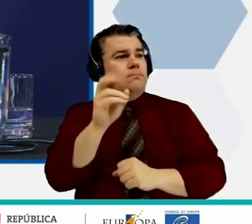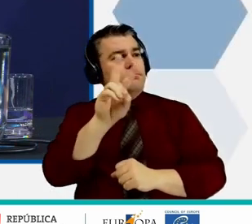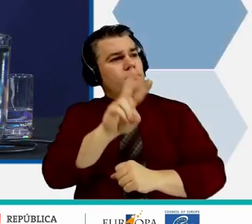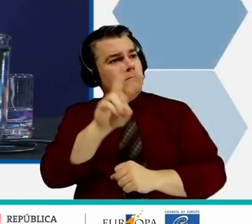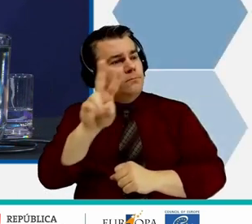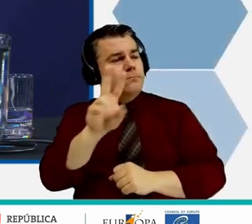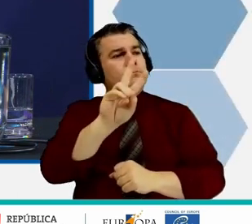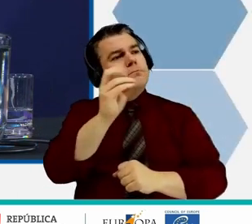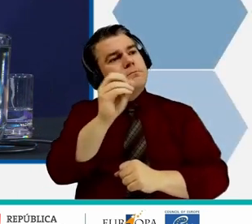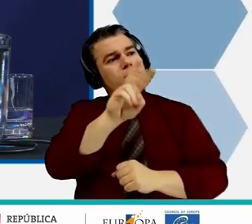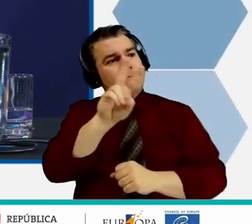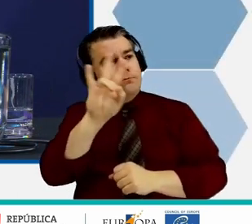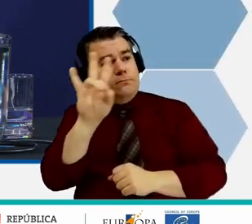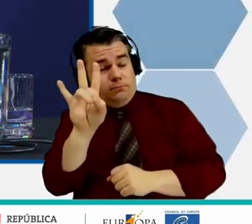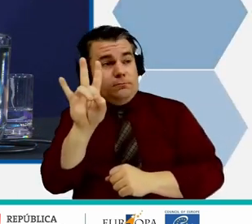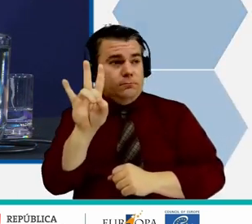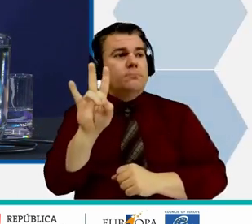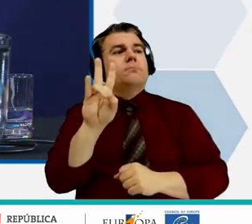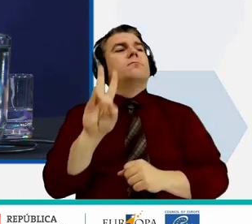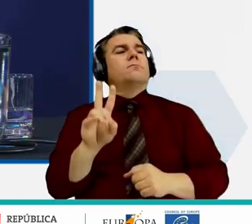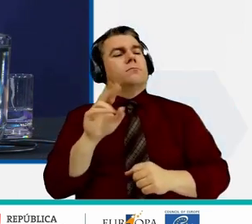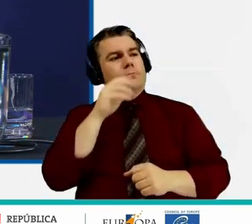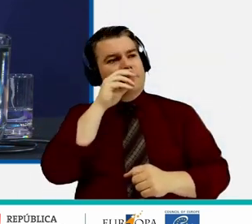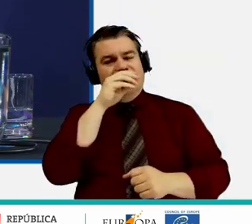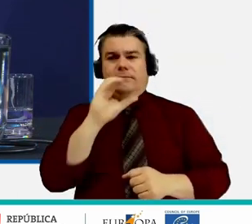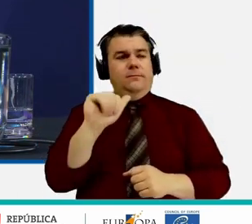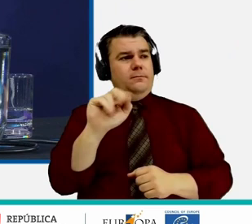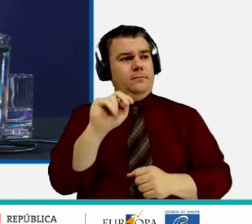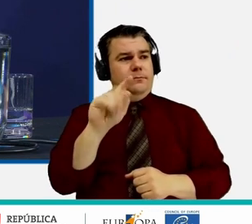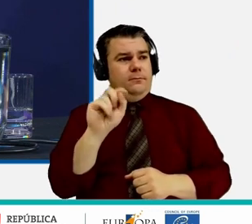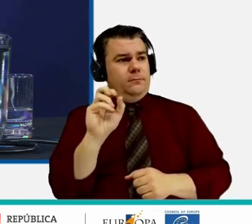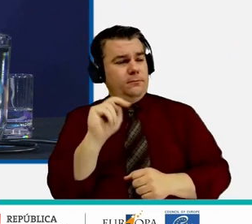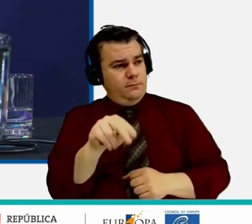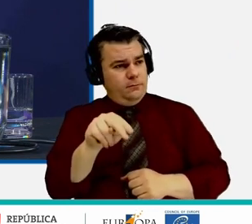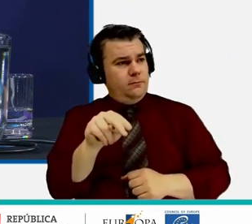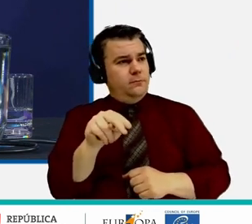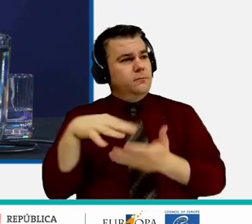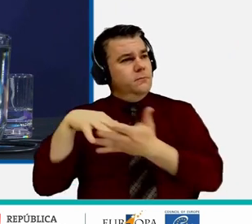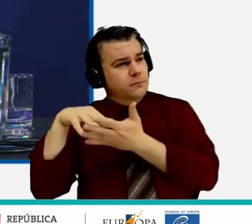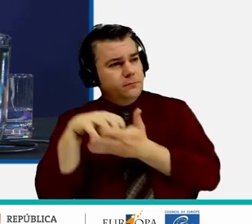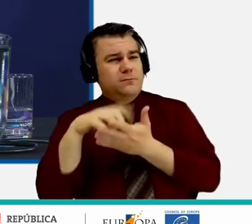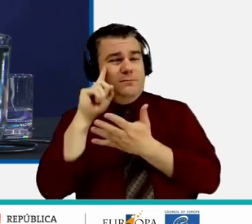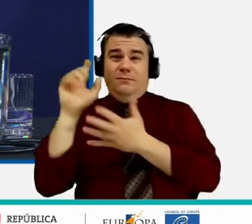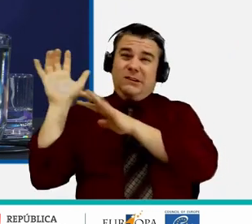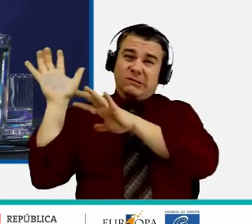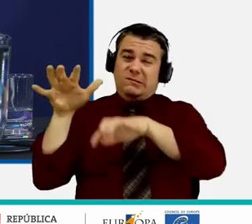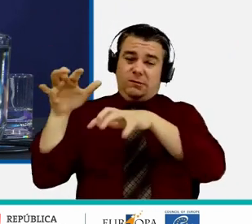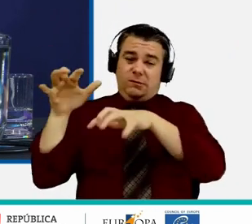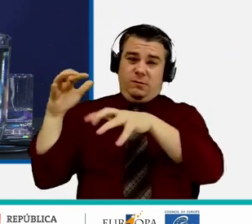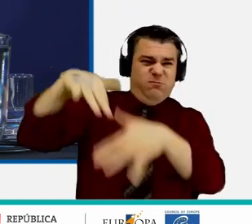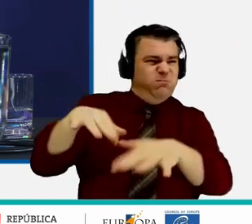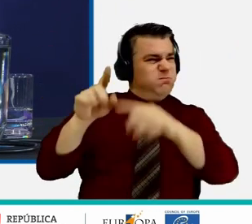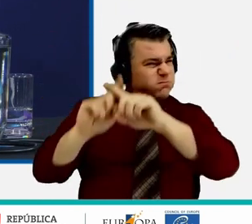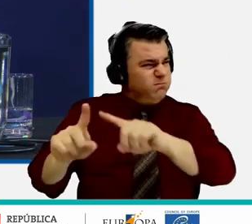2022-2027. And the update of Canton Vulnerability Assessment to Natural Hazard and accompanying documents